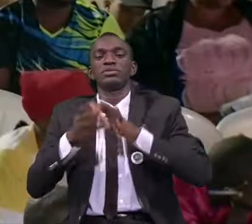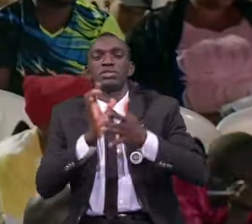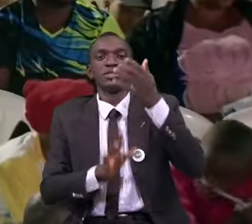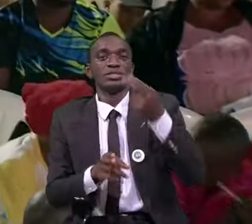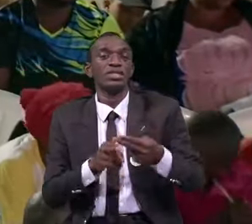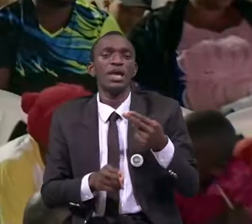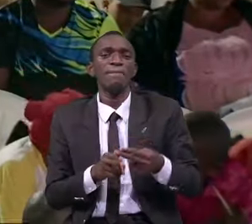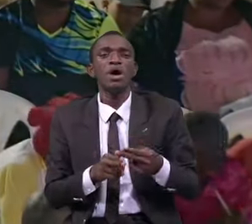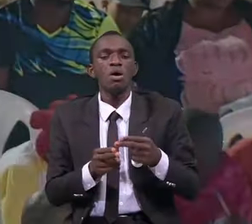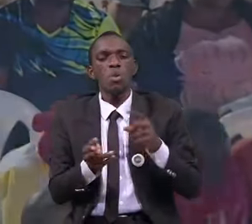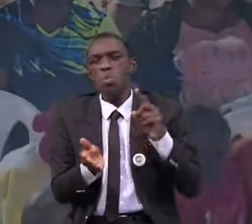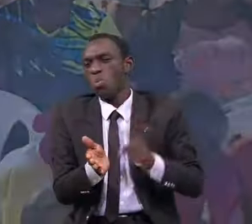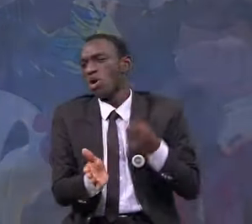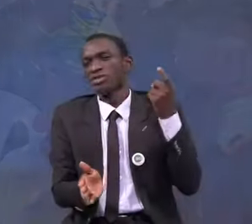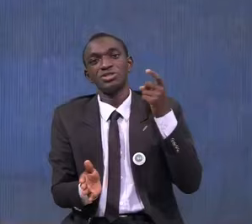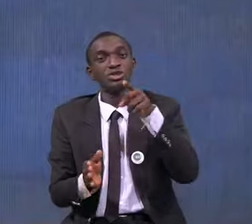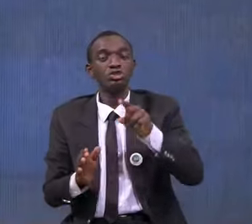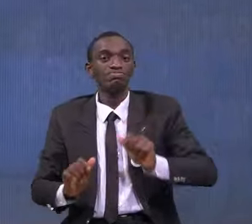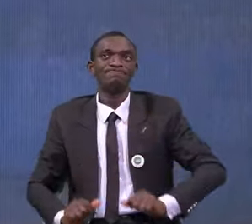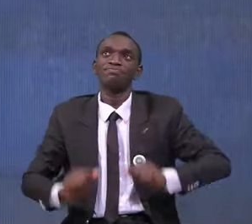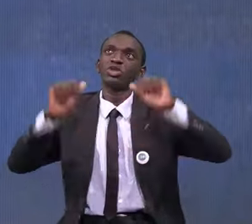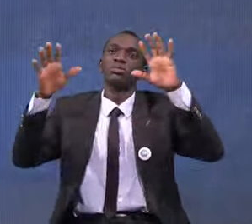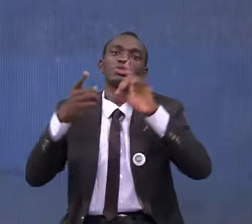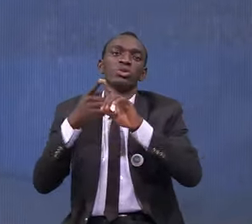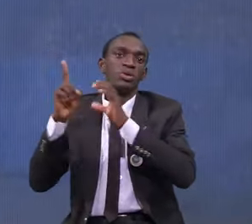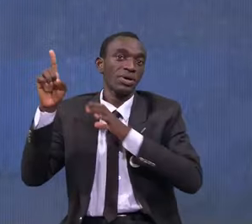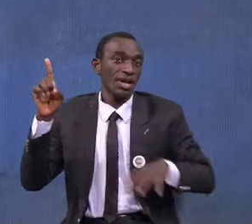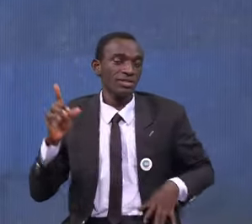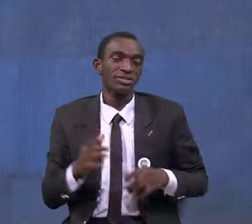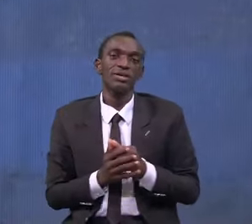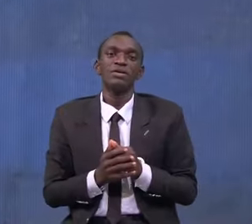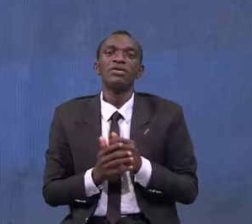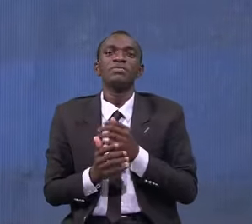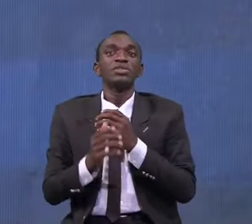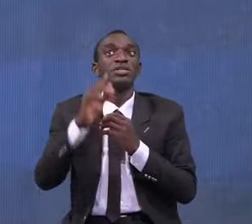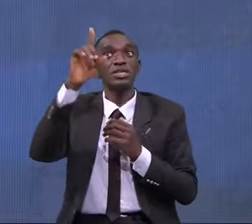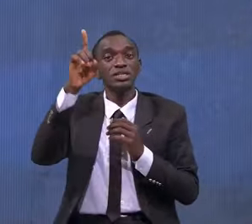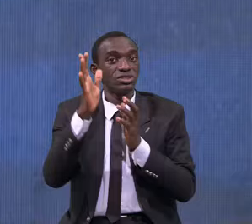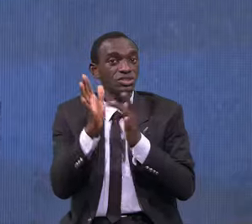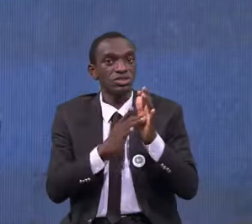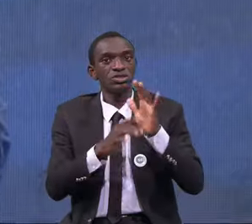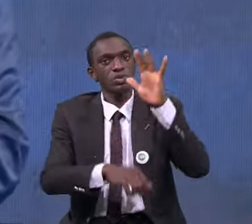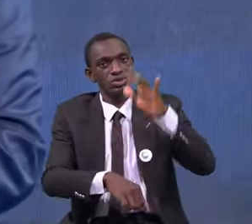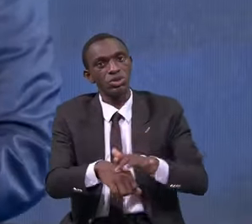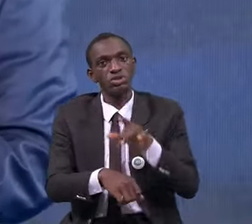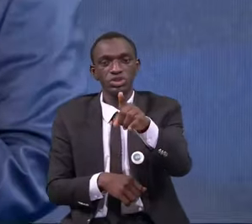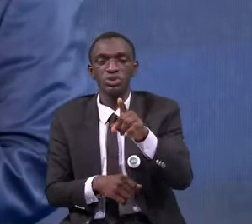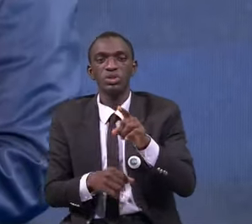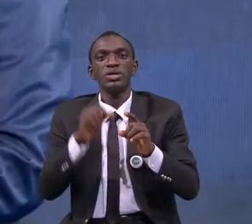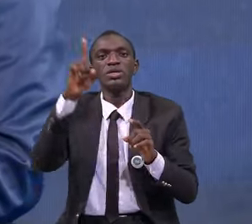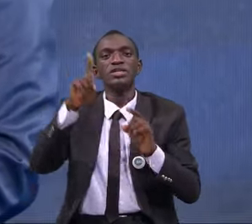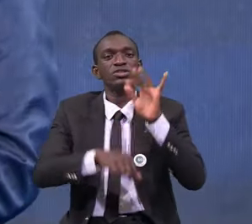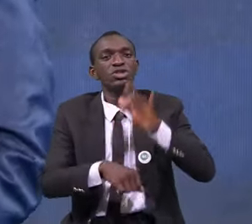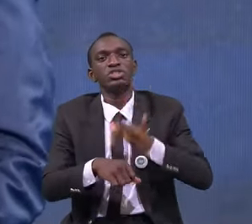Once you submit yourself to Christ, and he touches you, he touches your